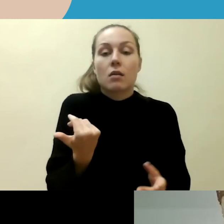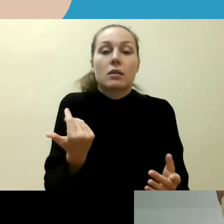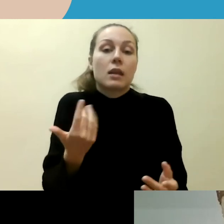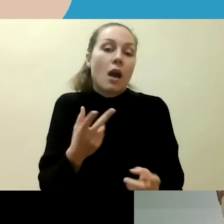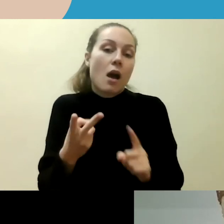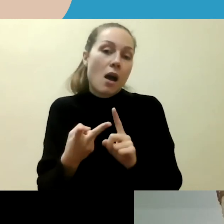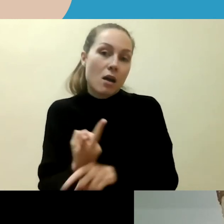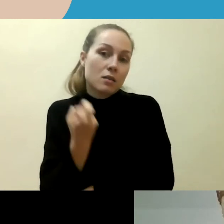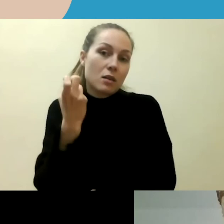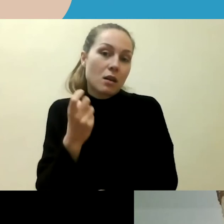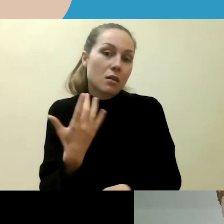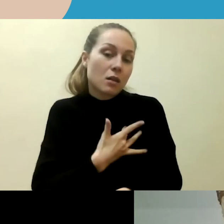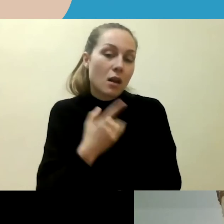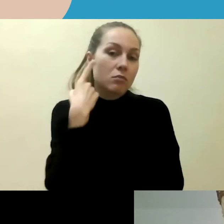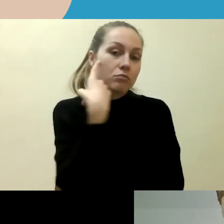is launched.